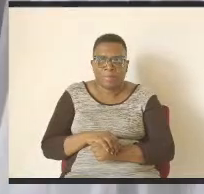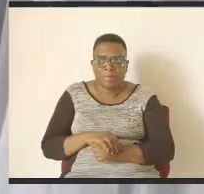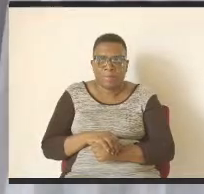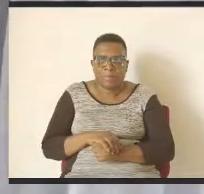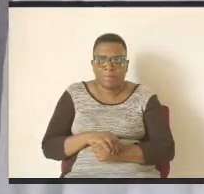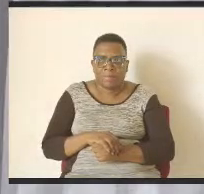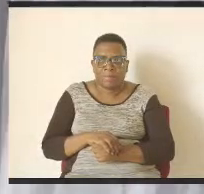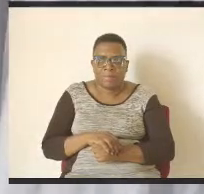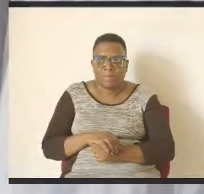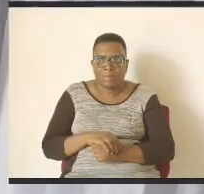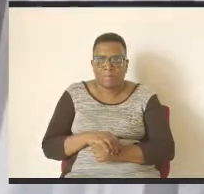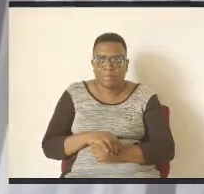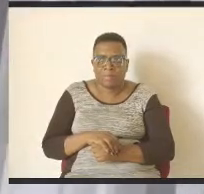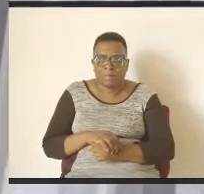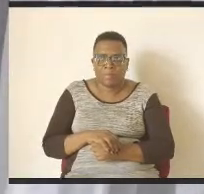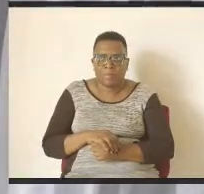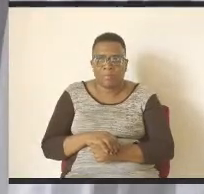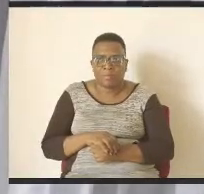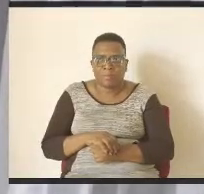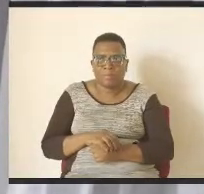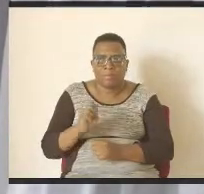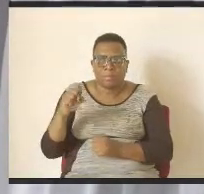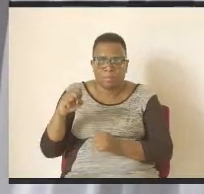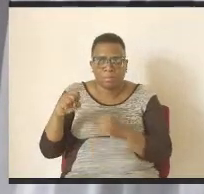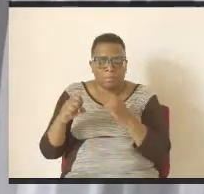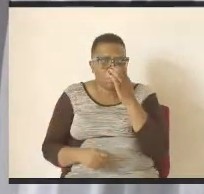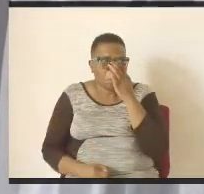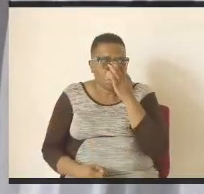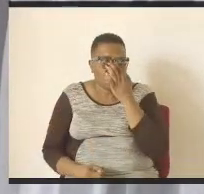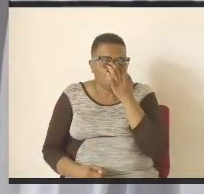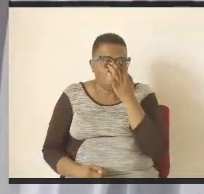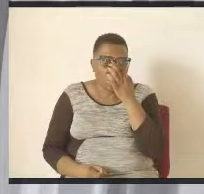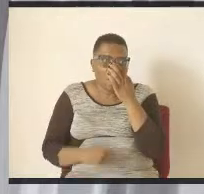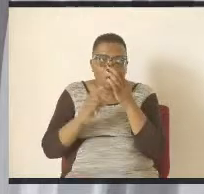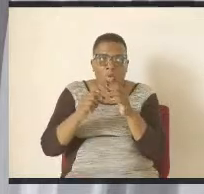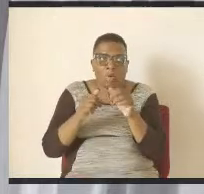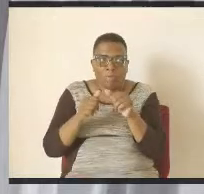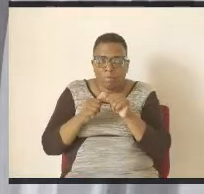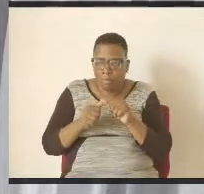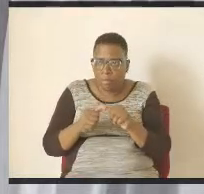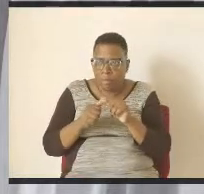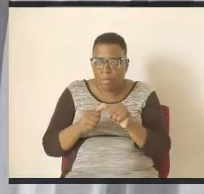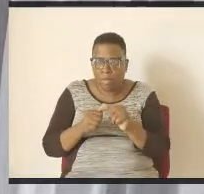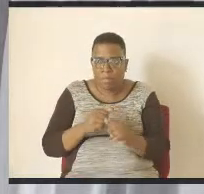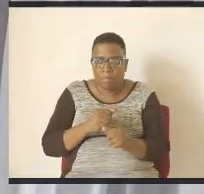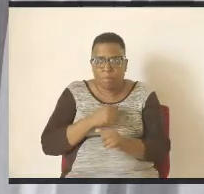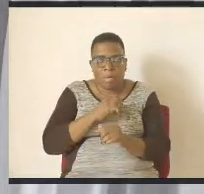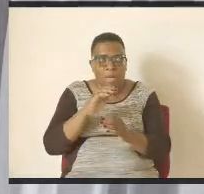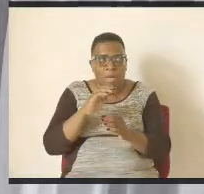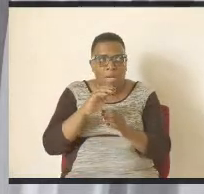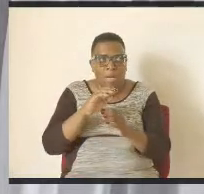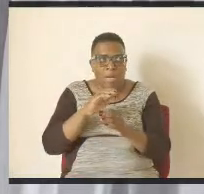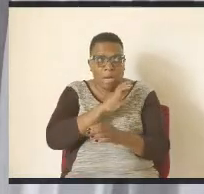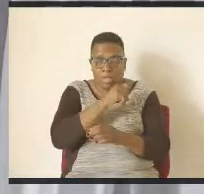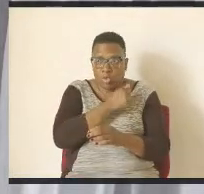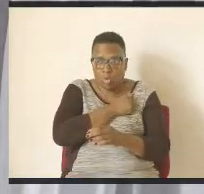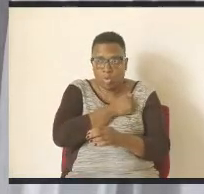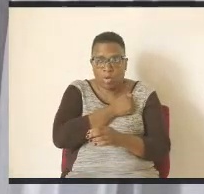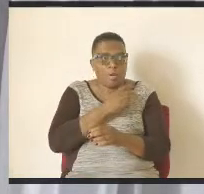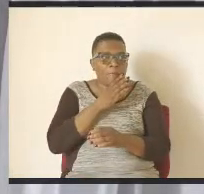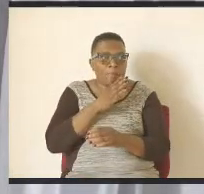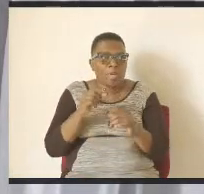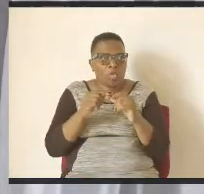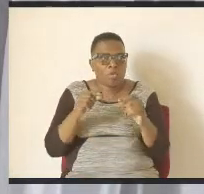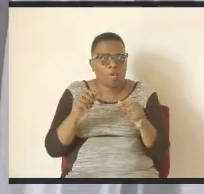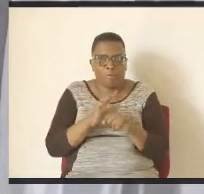part here, maintain an attitude or a posture of gratitude. Romans says it